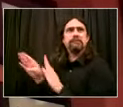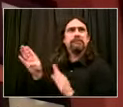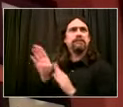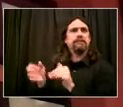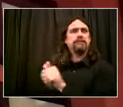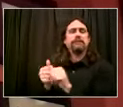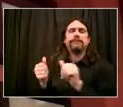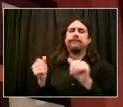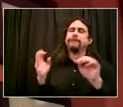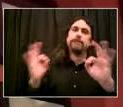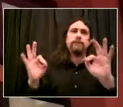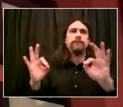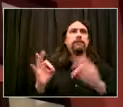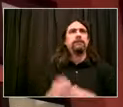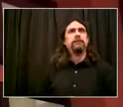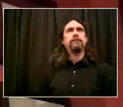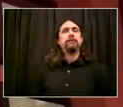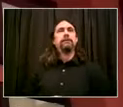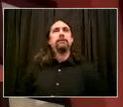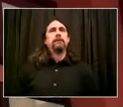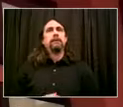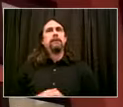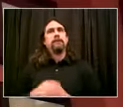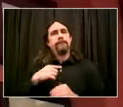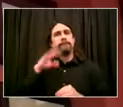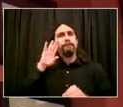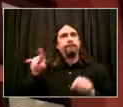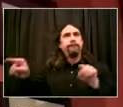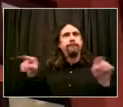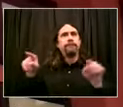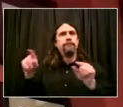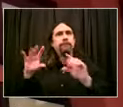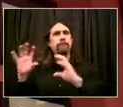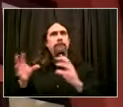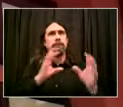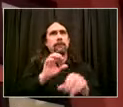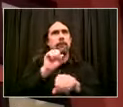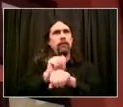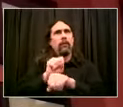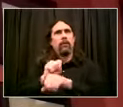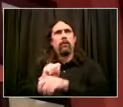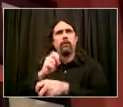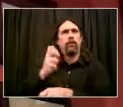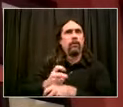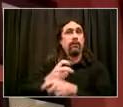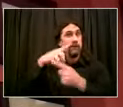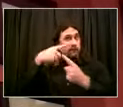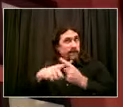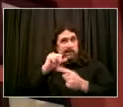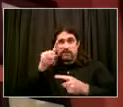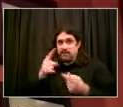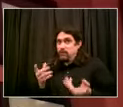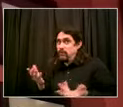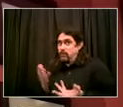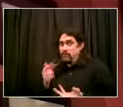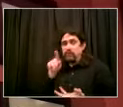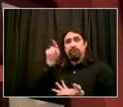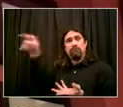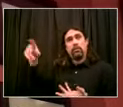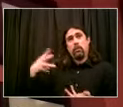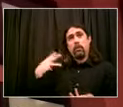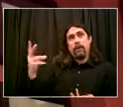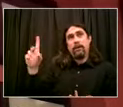now we're working hard in Washington, D.C., because we know that the Port Authority has been devastated by this pandemic, to try to